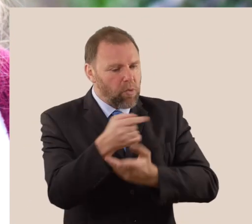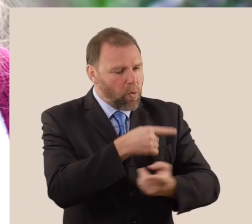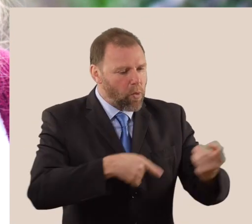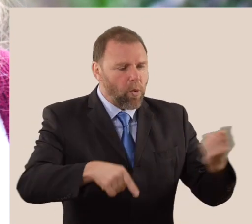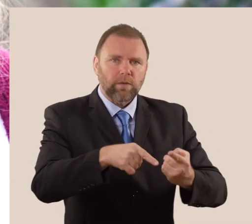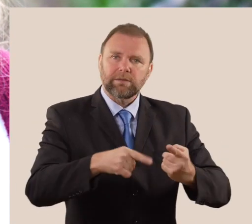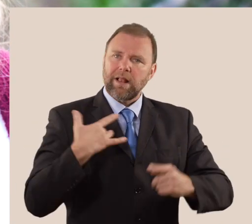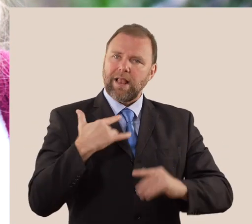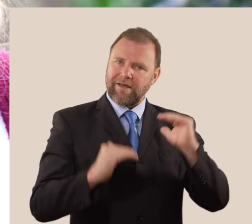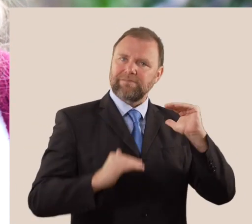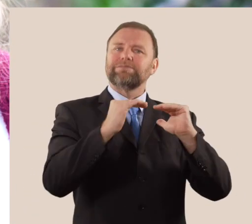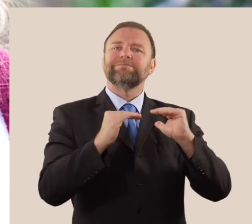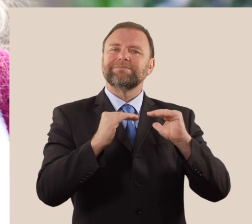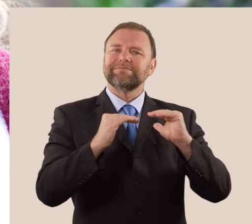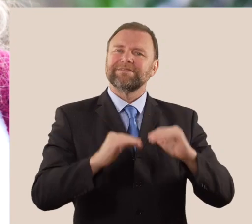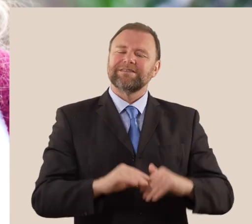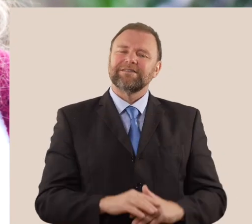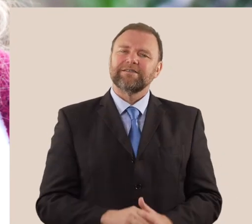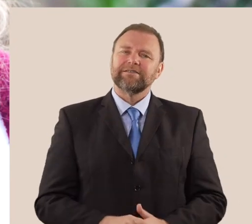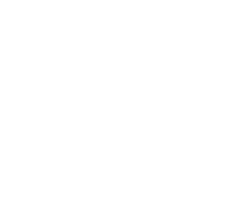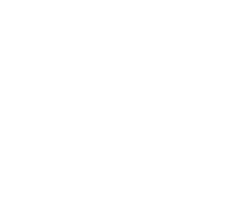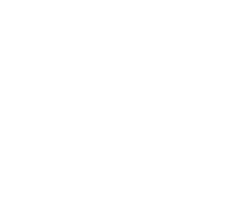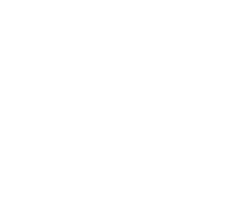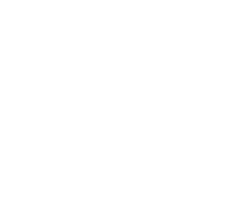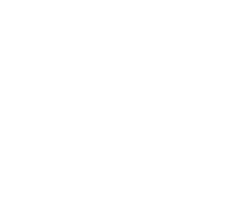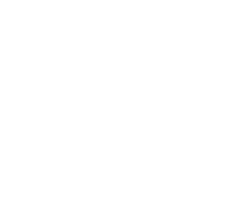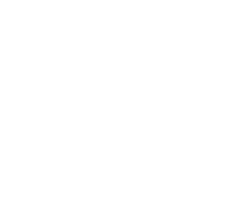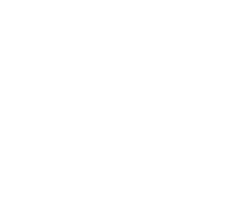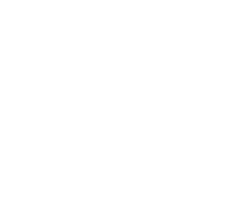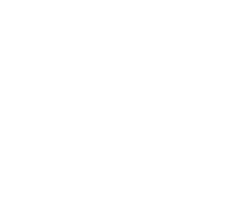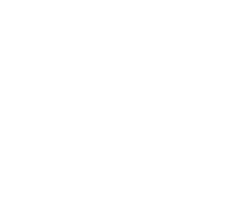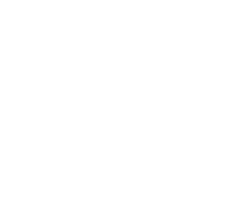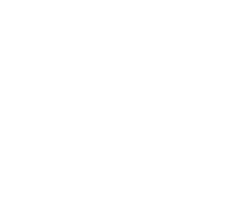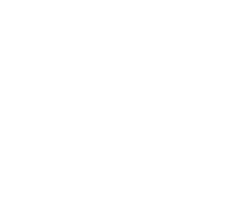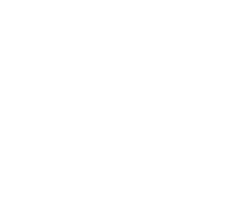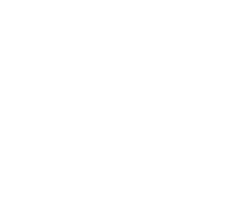then life could be so much better for everyone here in Wales.